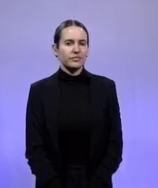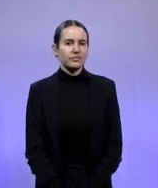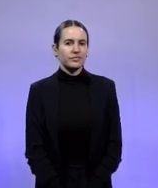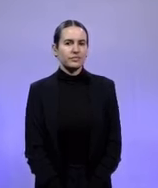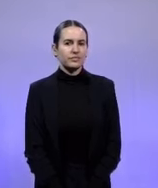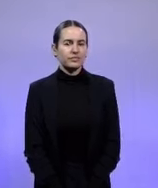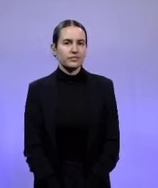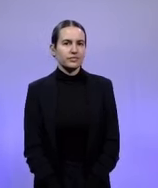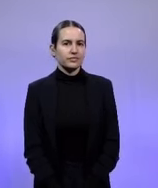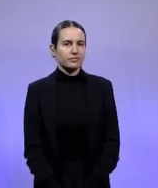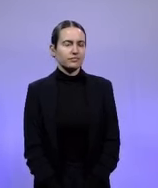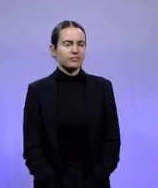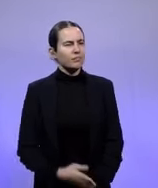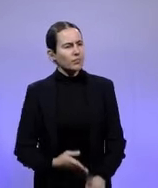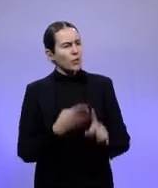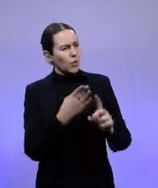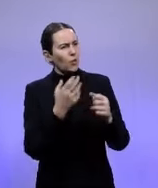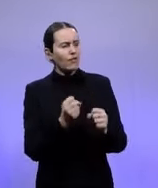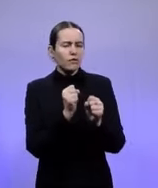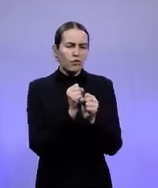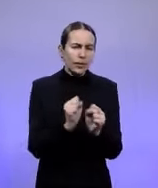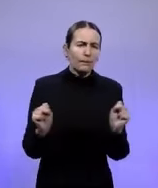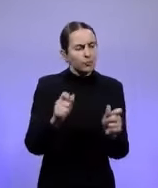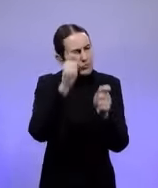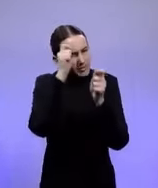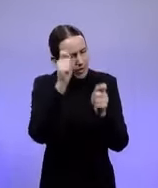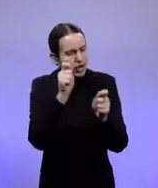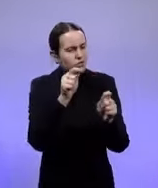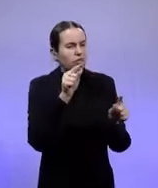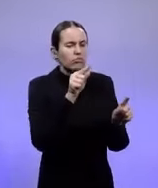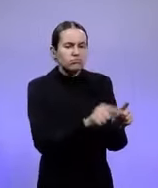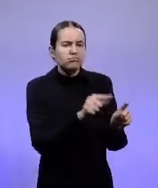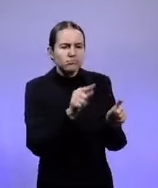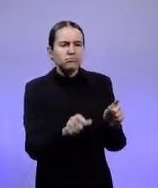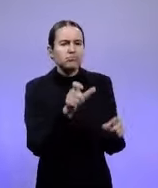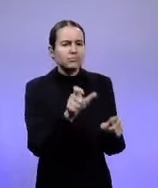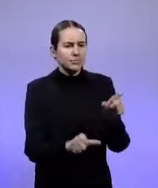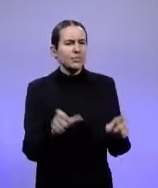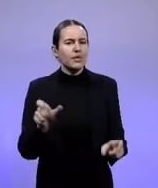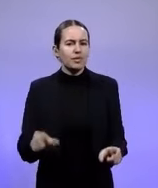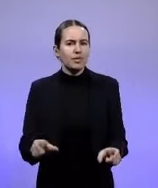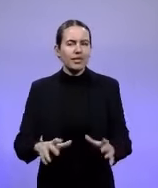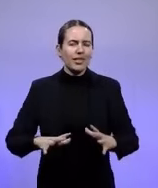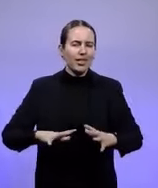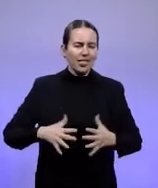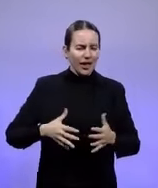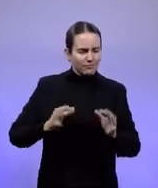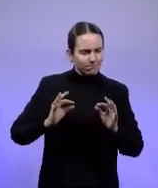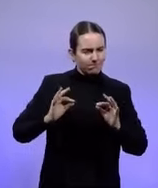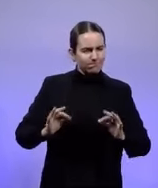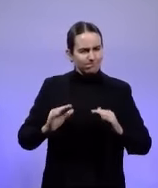for each and every individual, lies with each and every one of us in every place.